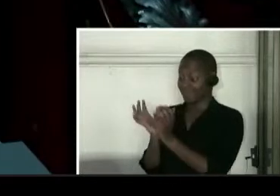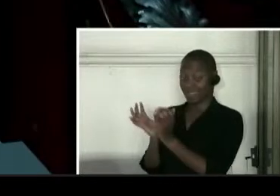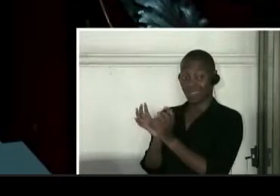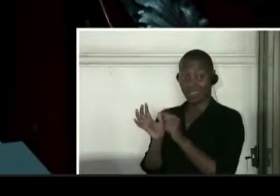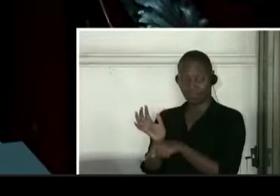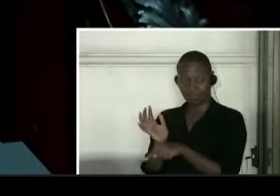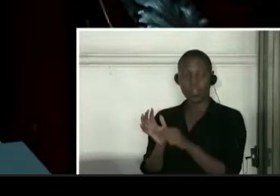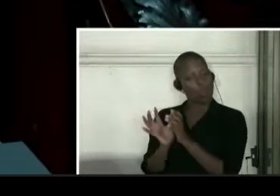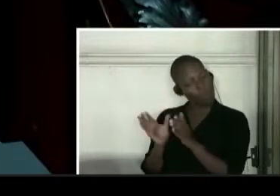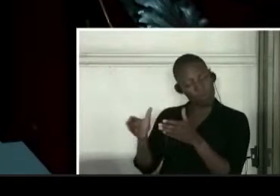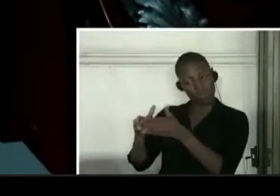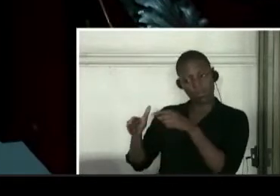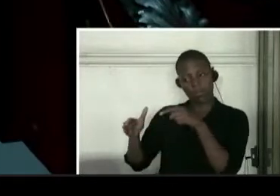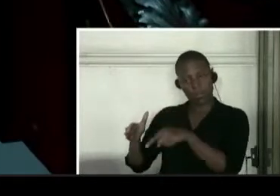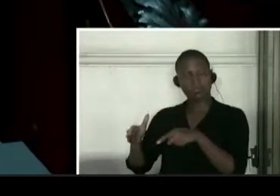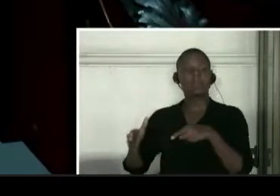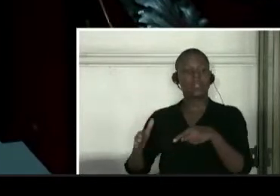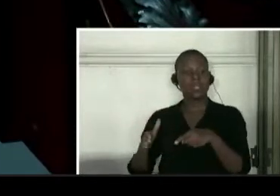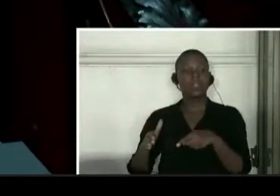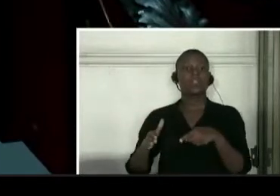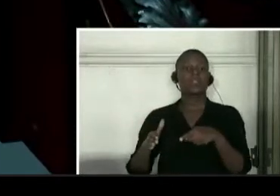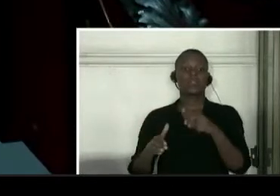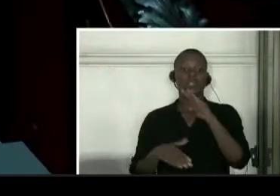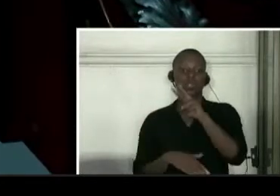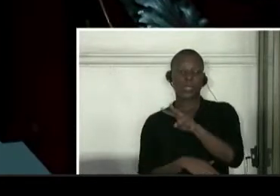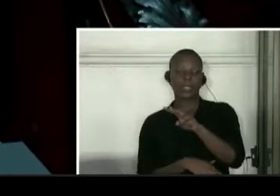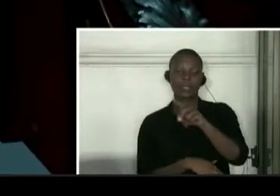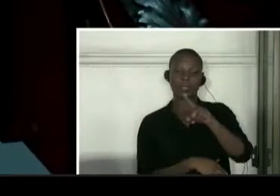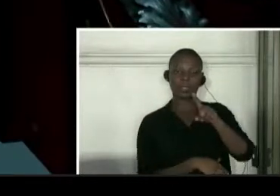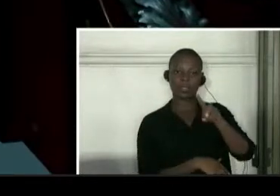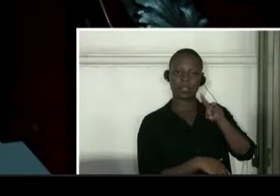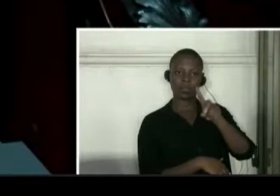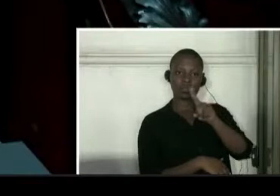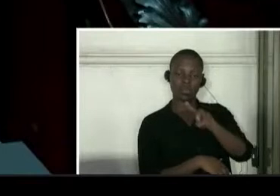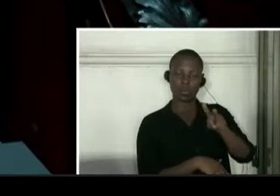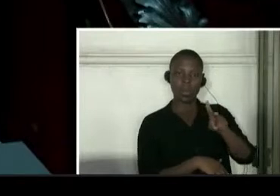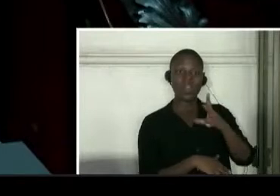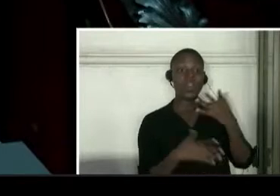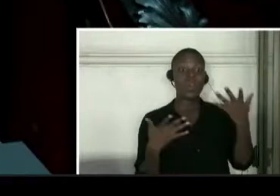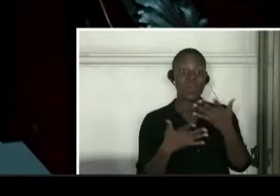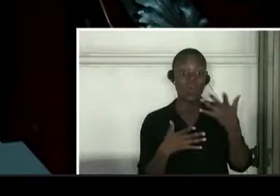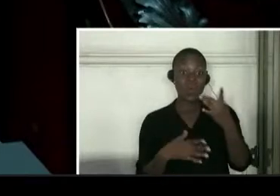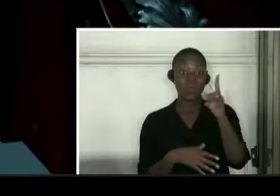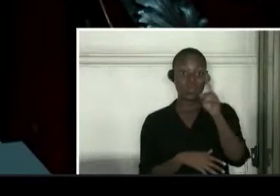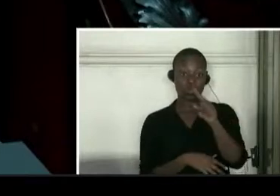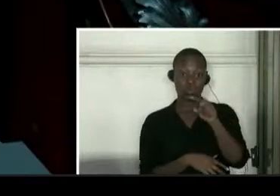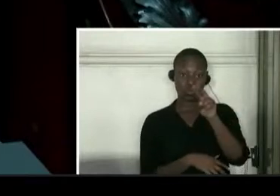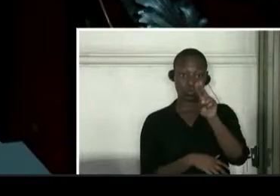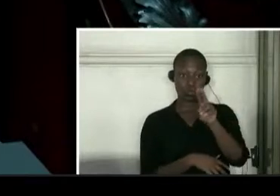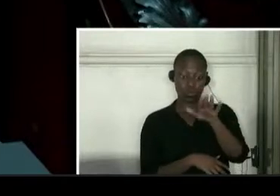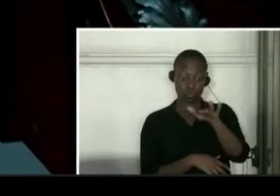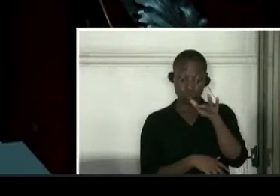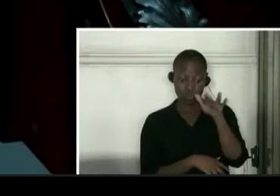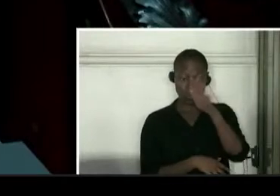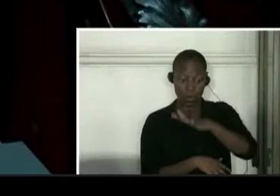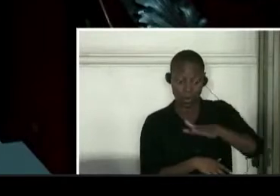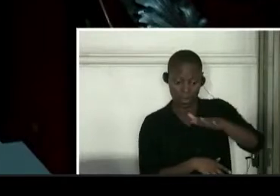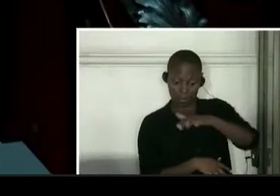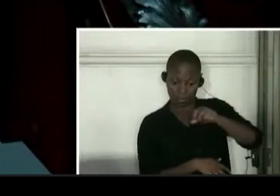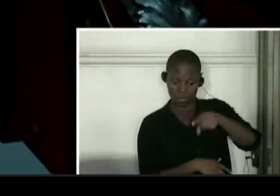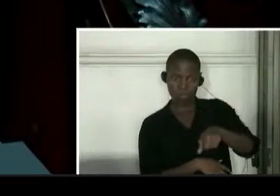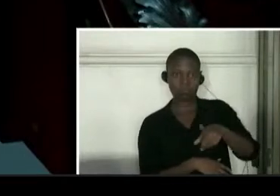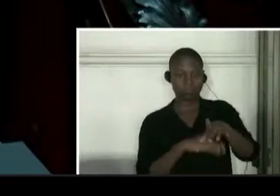engagement session on the 14th of December 2021 in the Zululand district, and the following was highlighted.